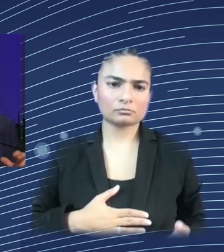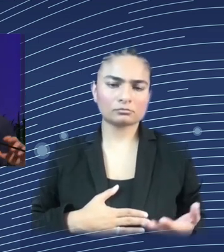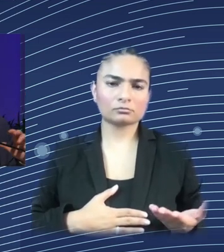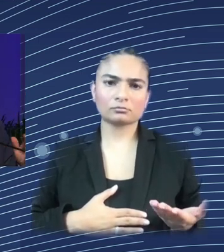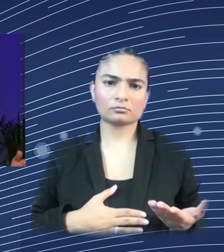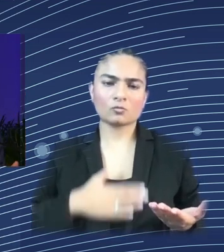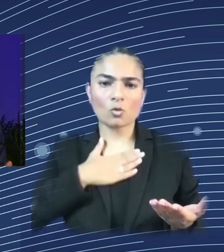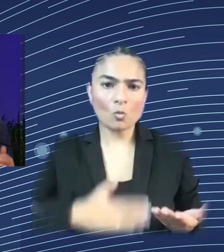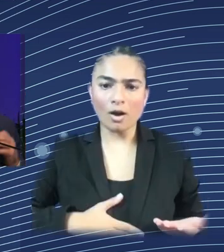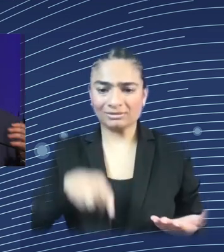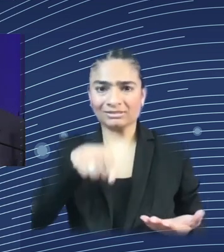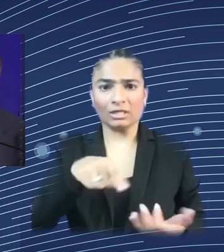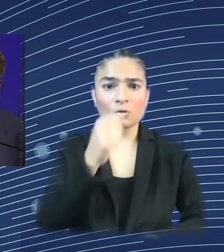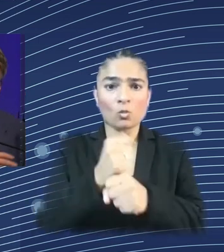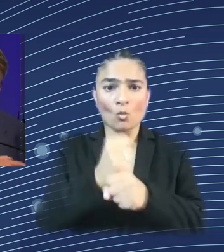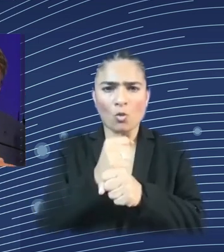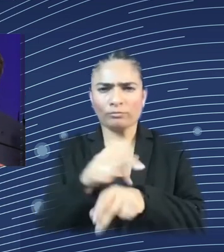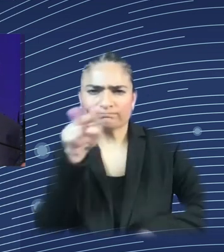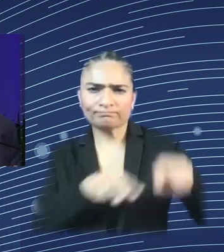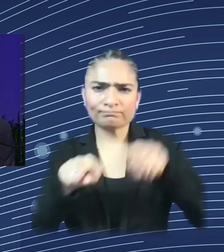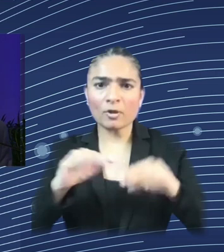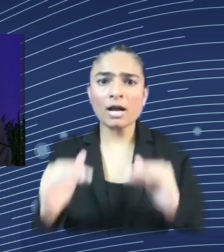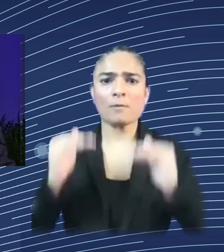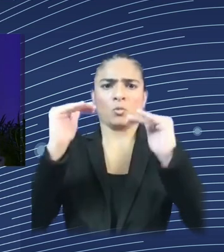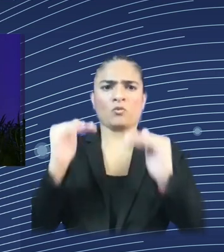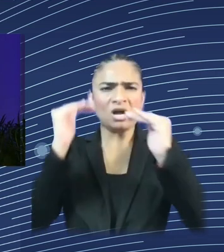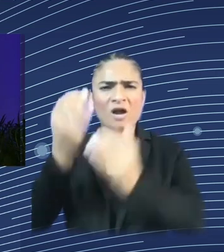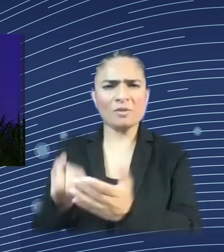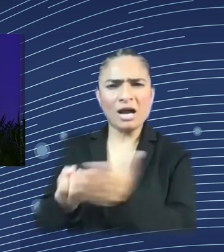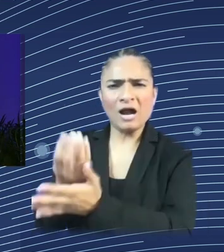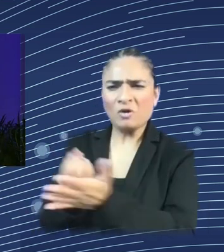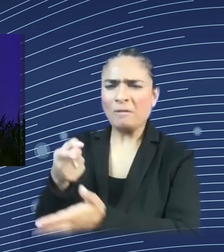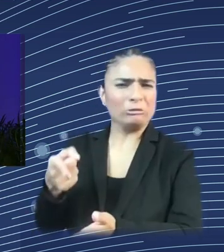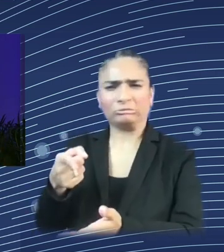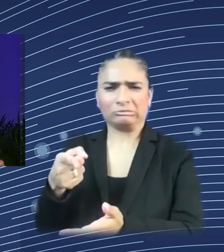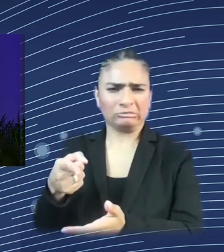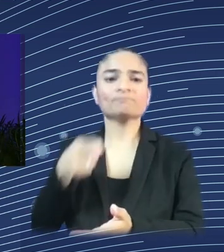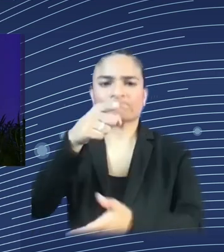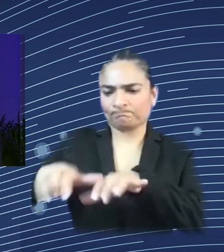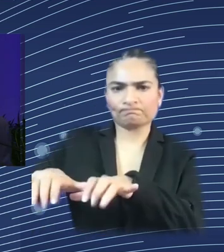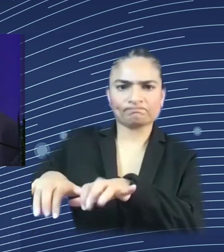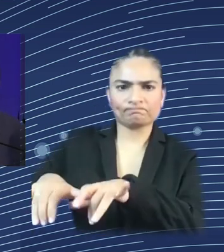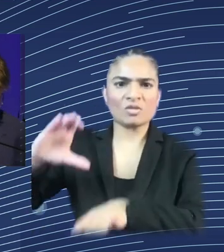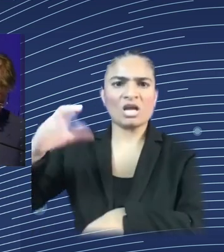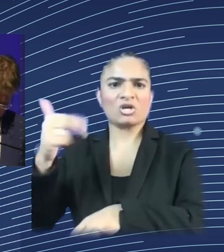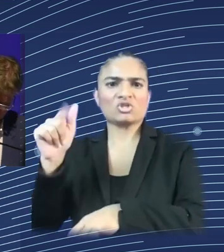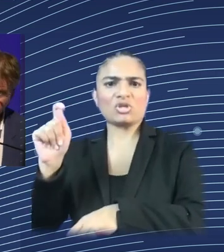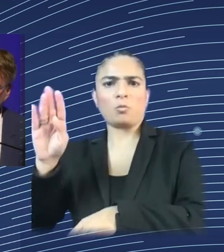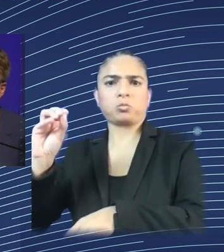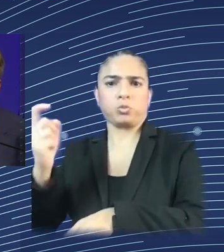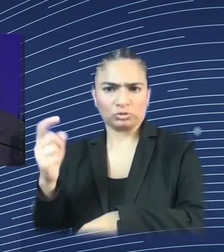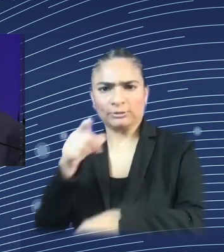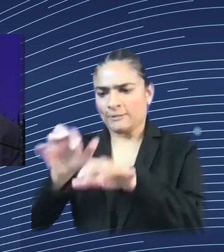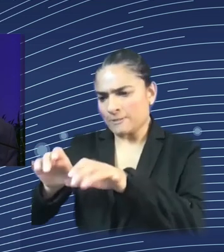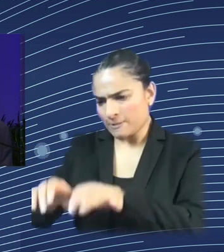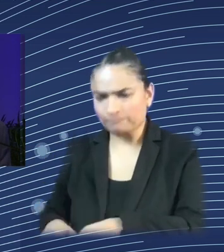relatively easy way to explain what are the rights to the employees and what are the rights or the rules that